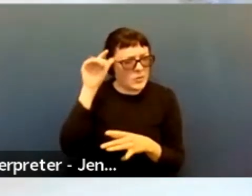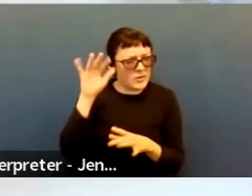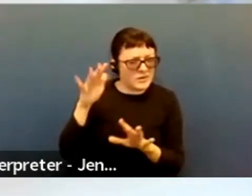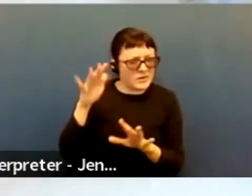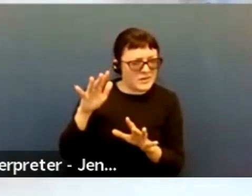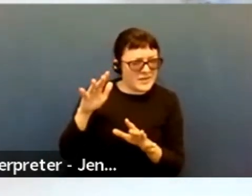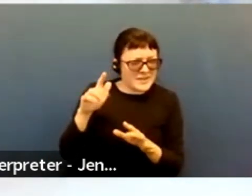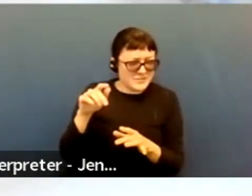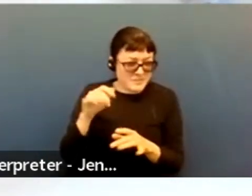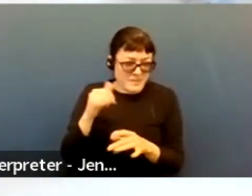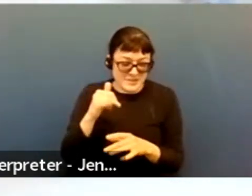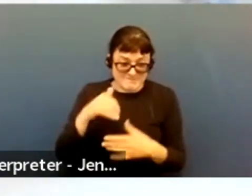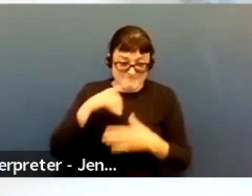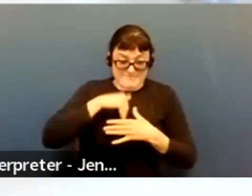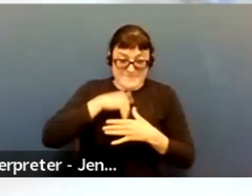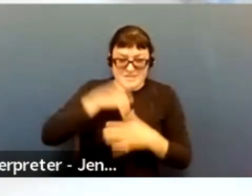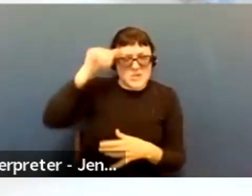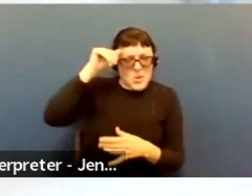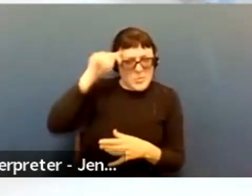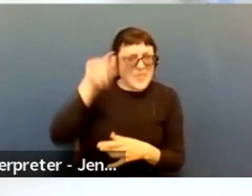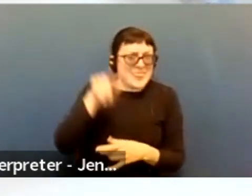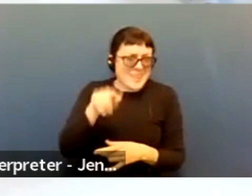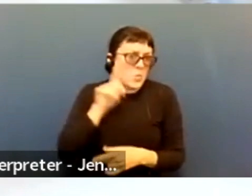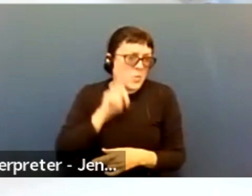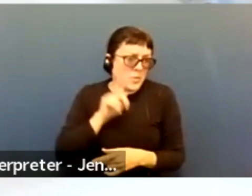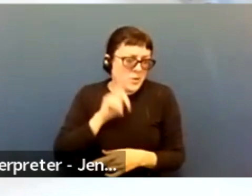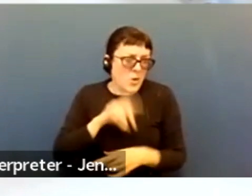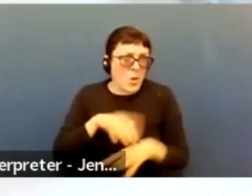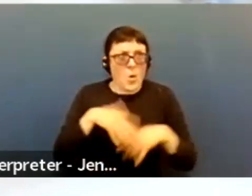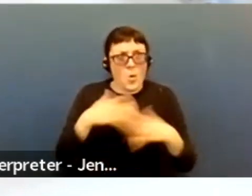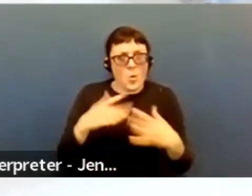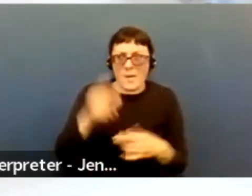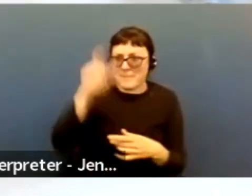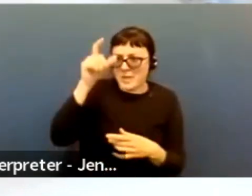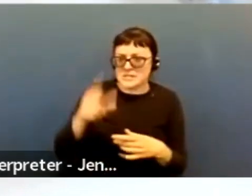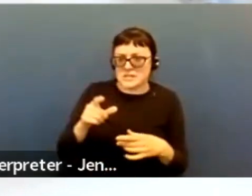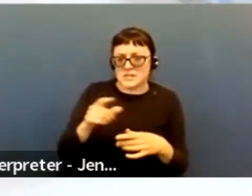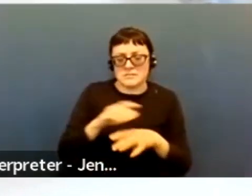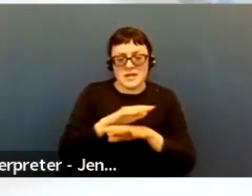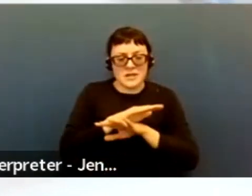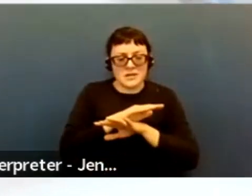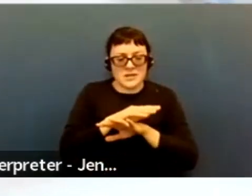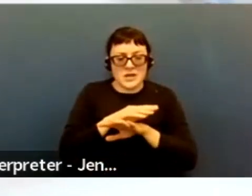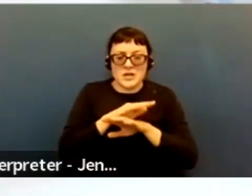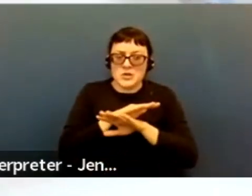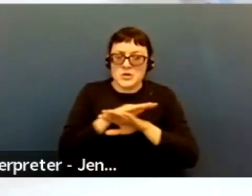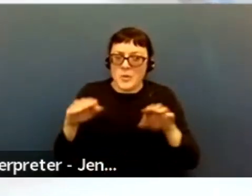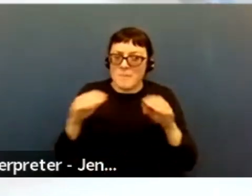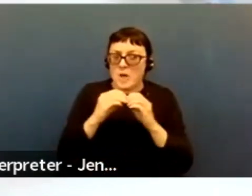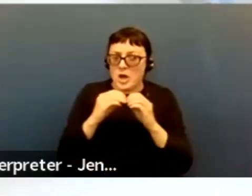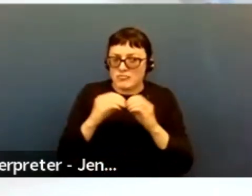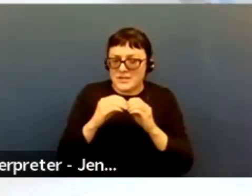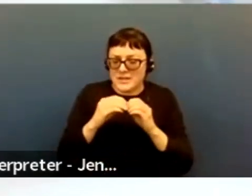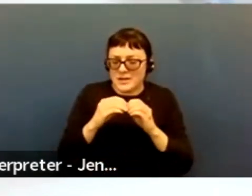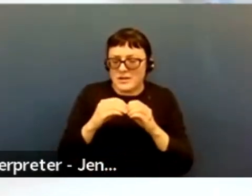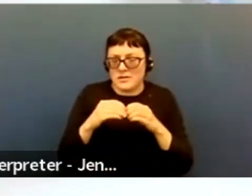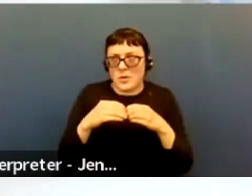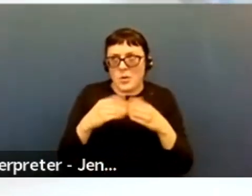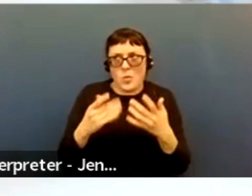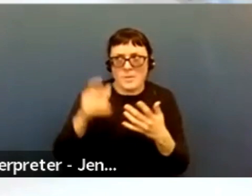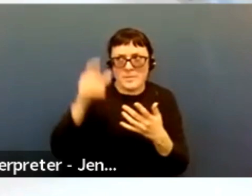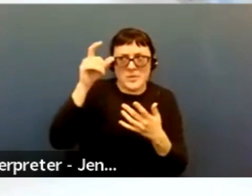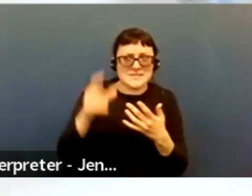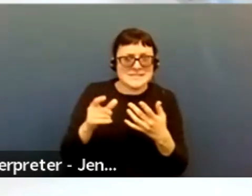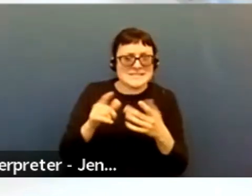can play that she kind of knows that this is a woman here. Or at least somebody who is non-binary,